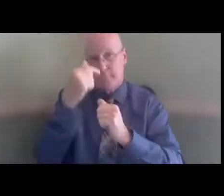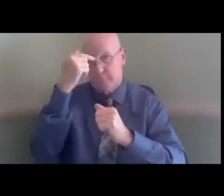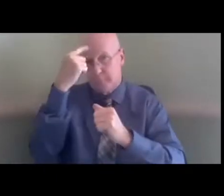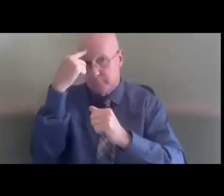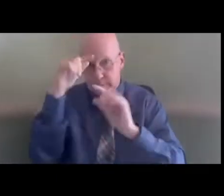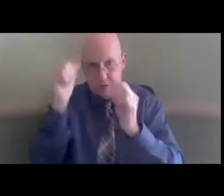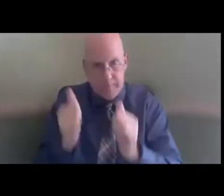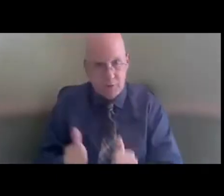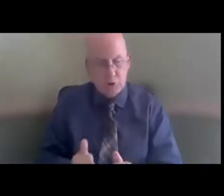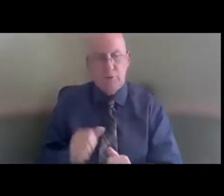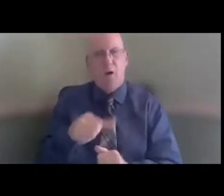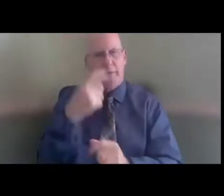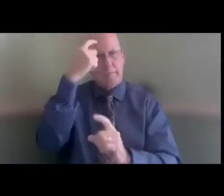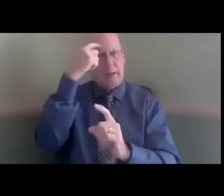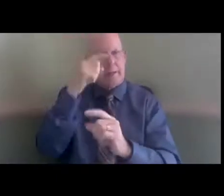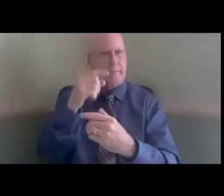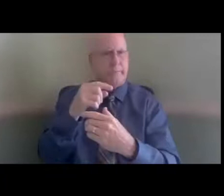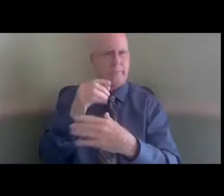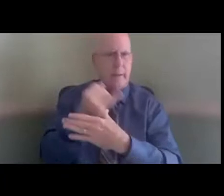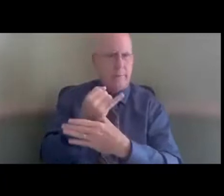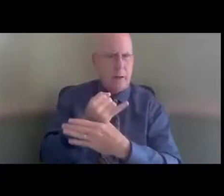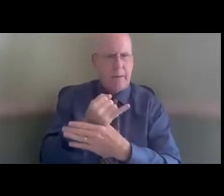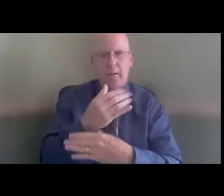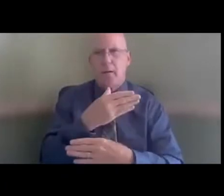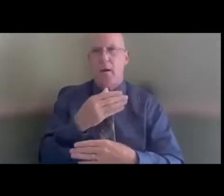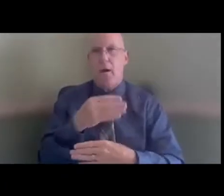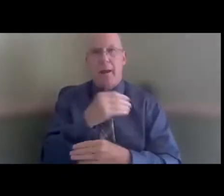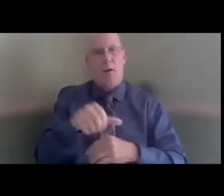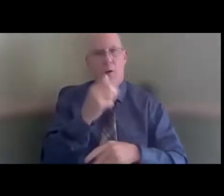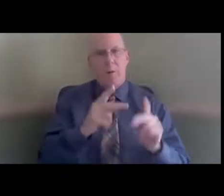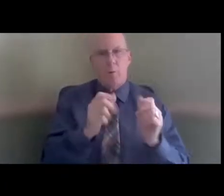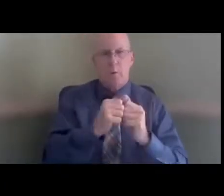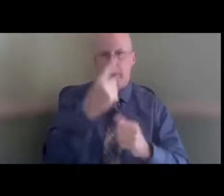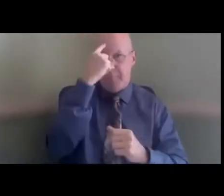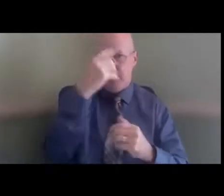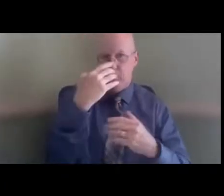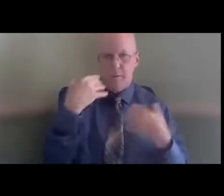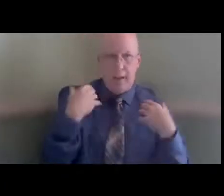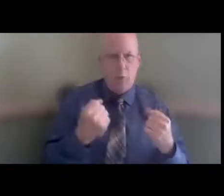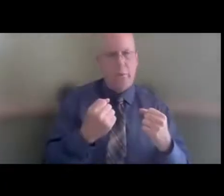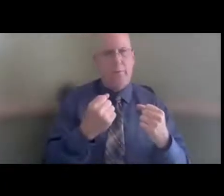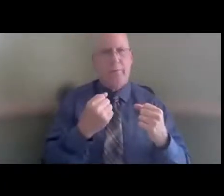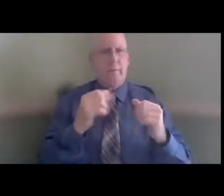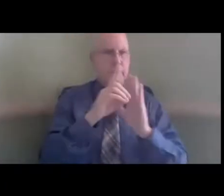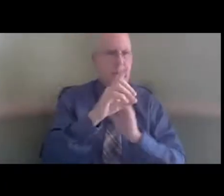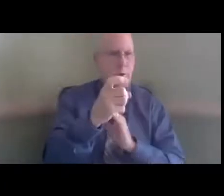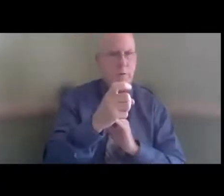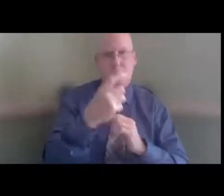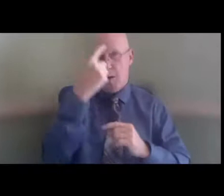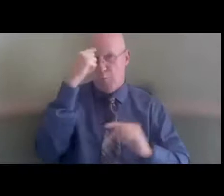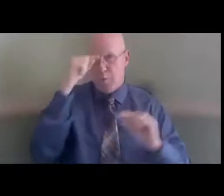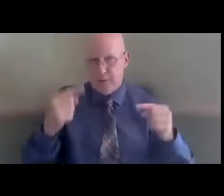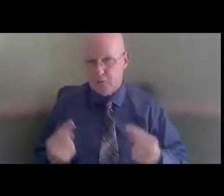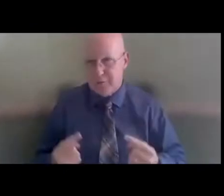some other sort of cognitive impairment, as well as those individuals with a mental health diagnosis, brain injuries. So you're talking about